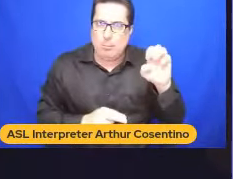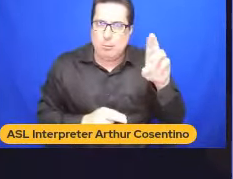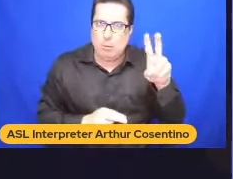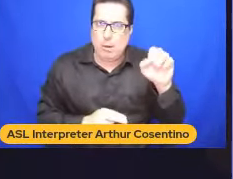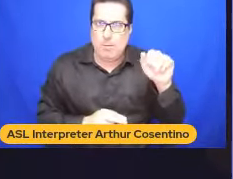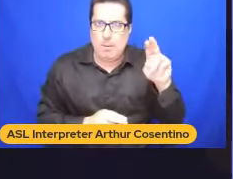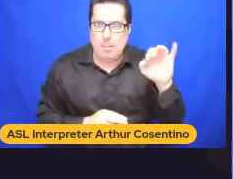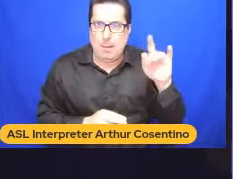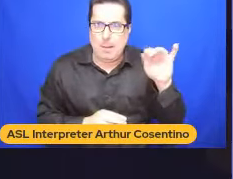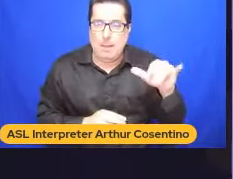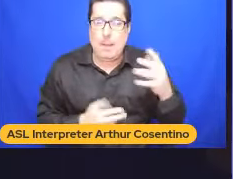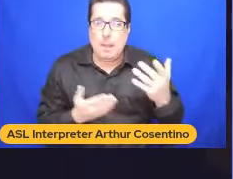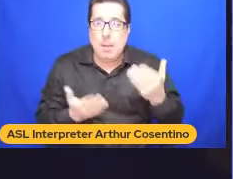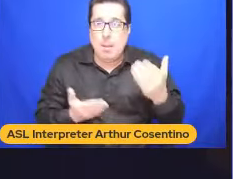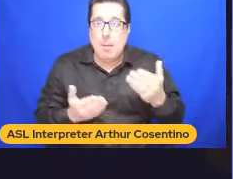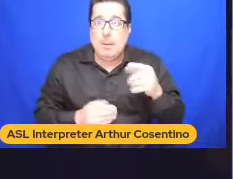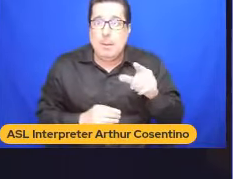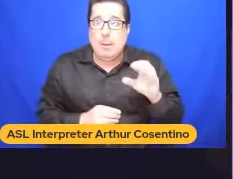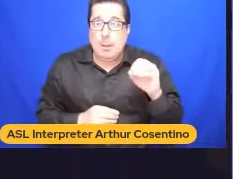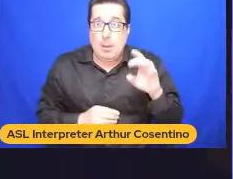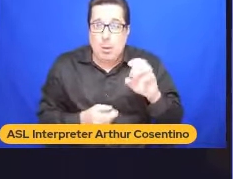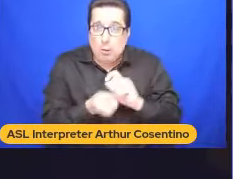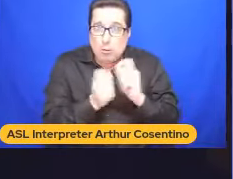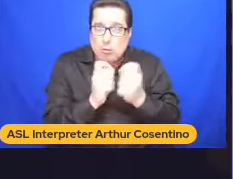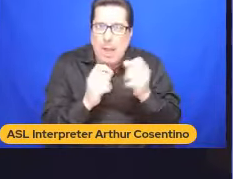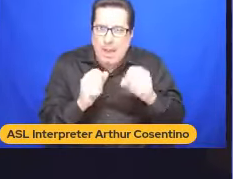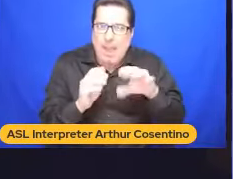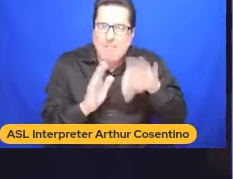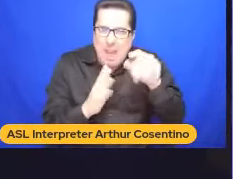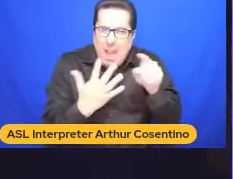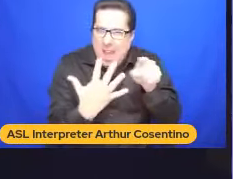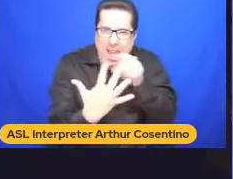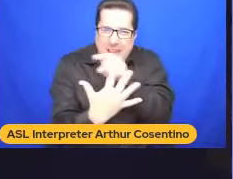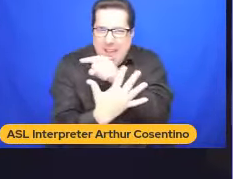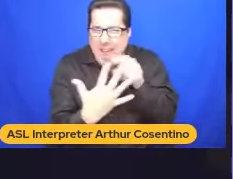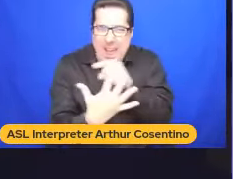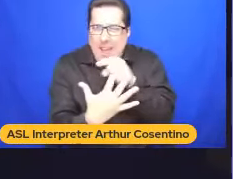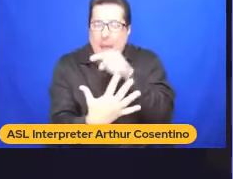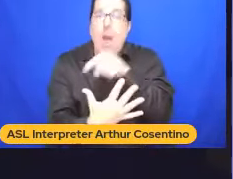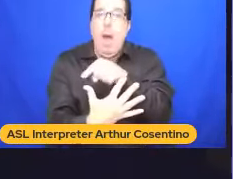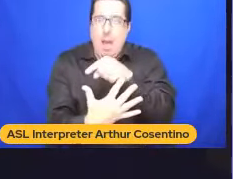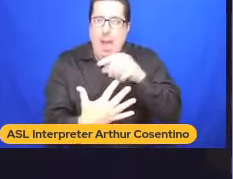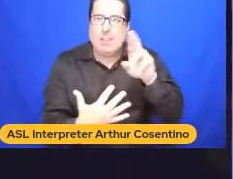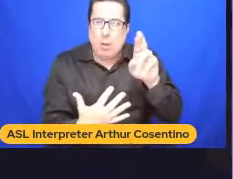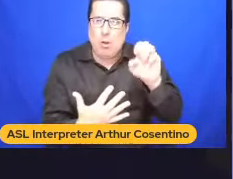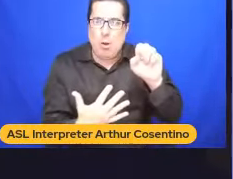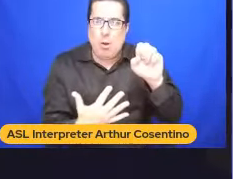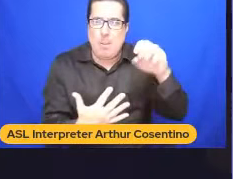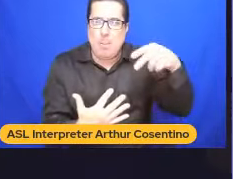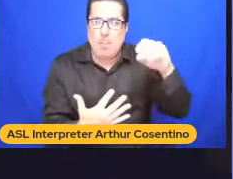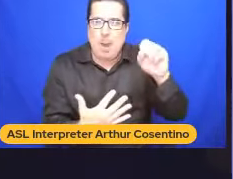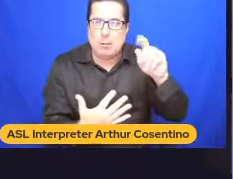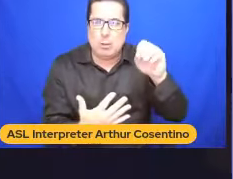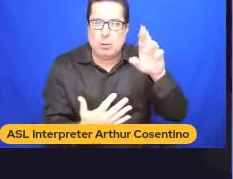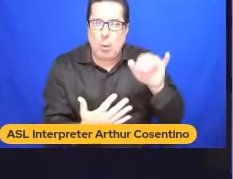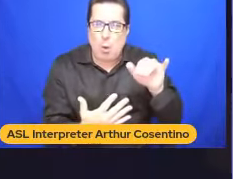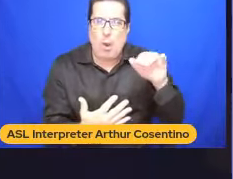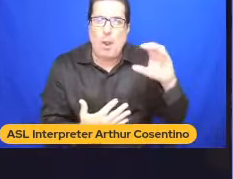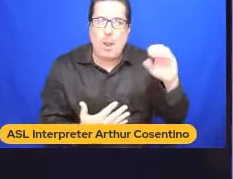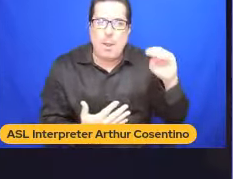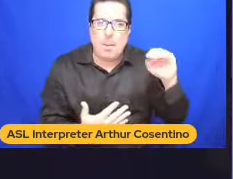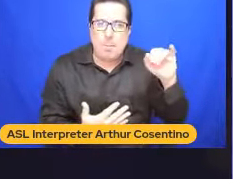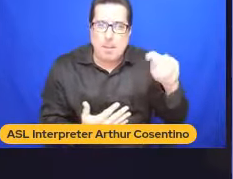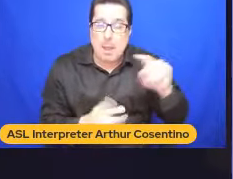a code change is findable somewhere as a repository commit, but that doesn't mean that we